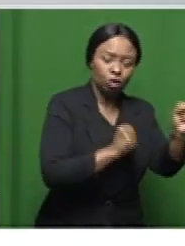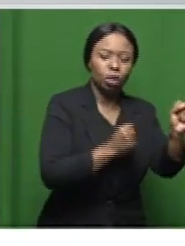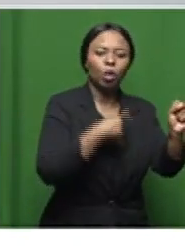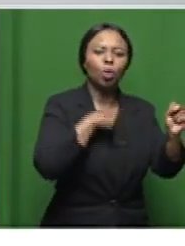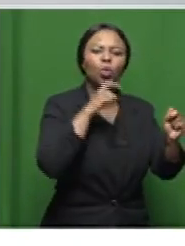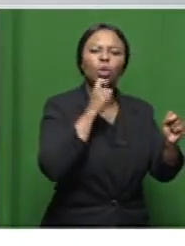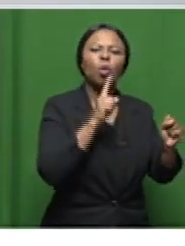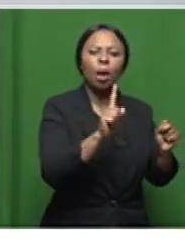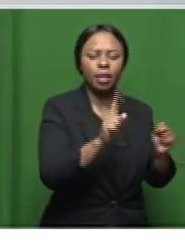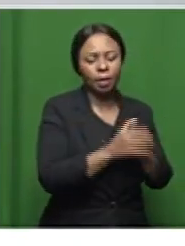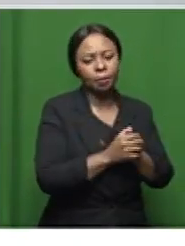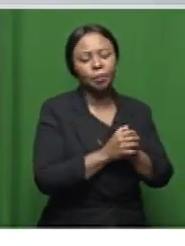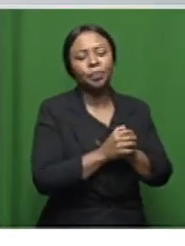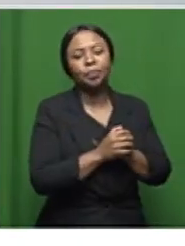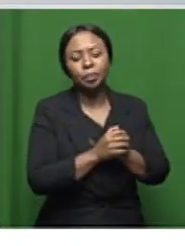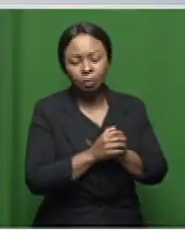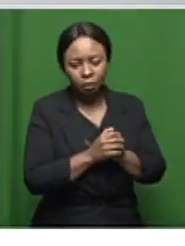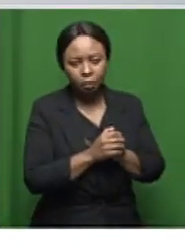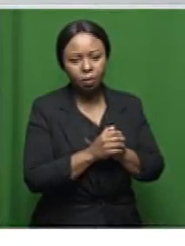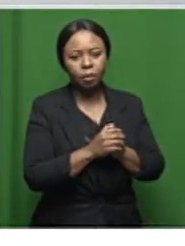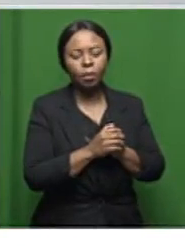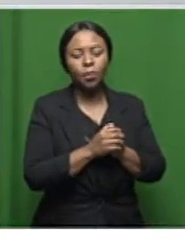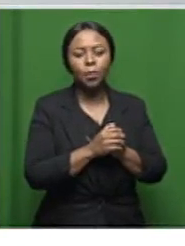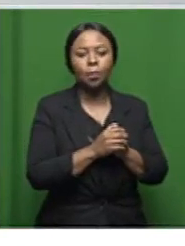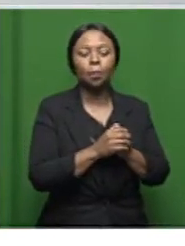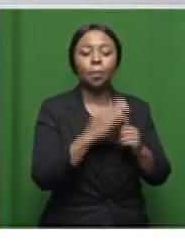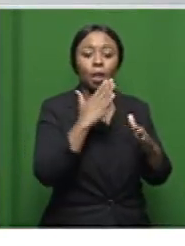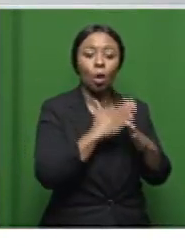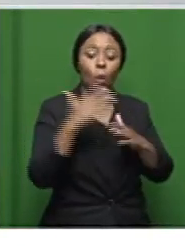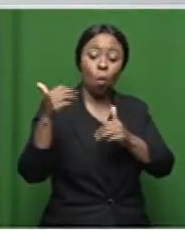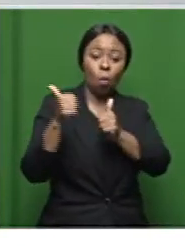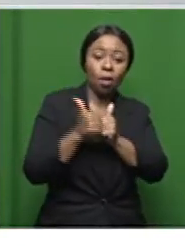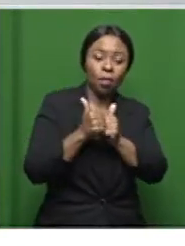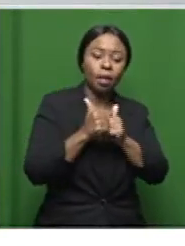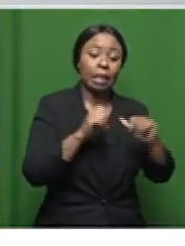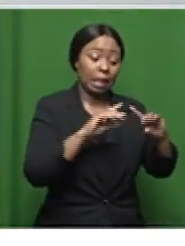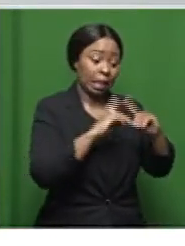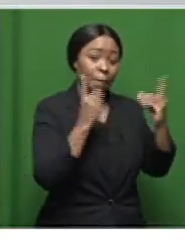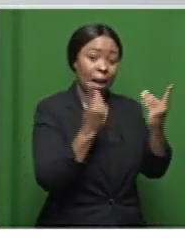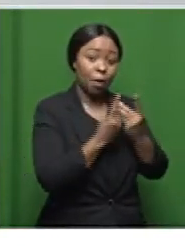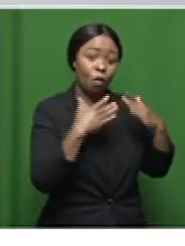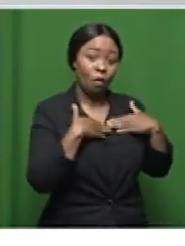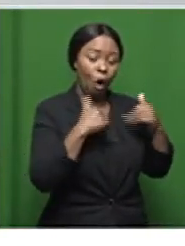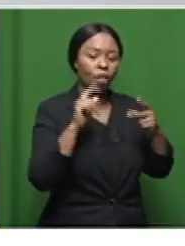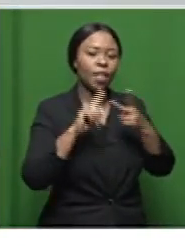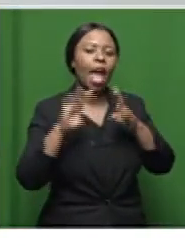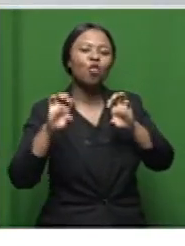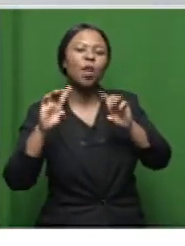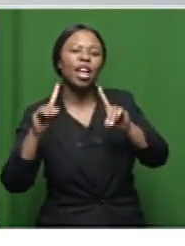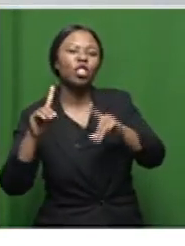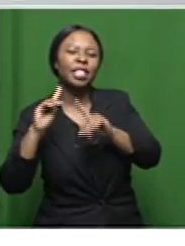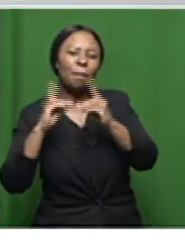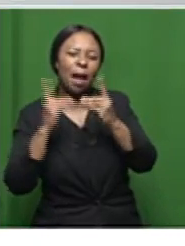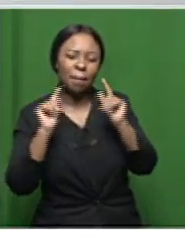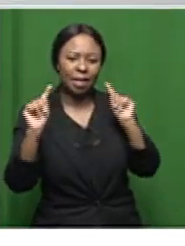use as government is jointly between the Department of Health and Education. We conduct